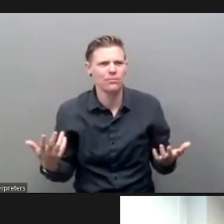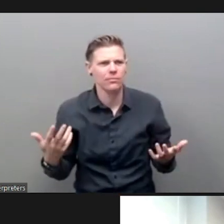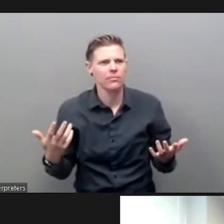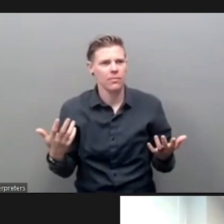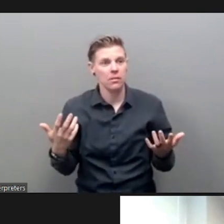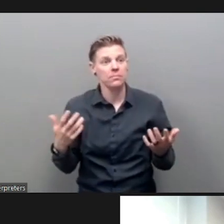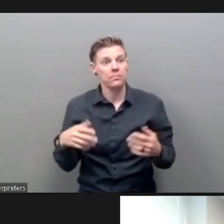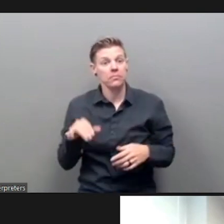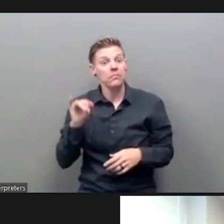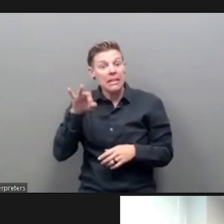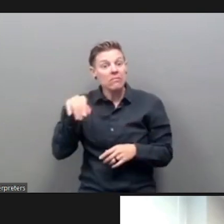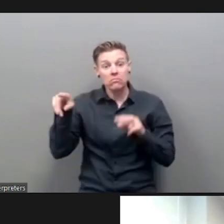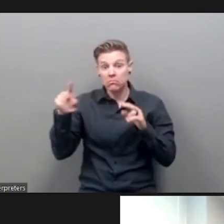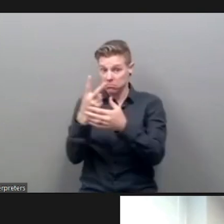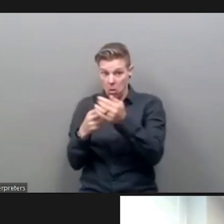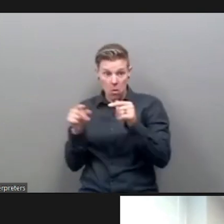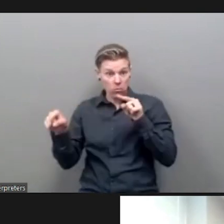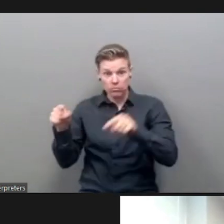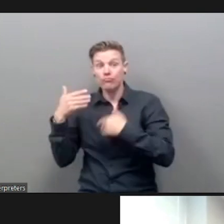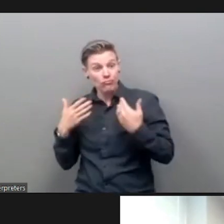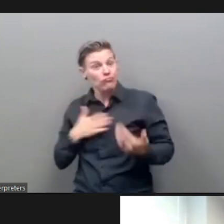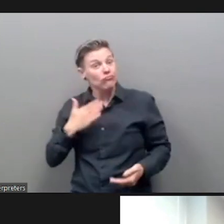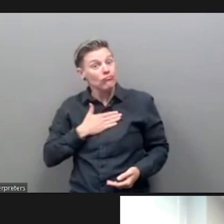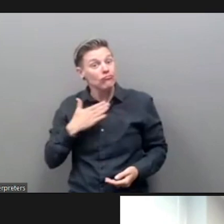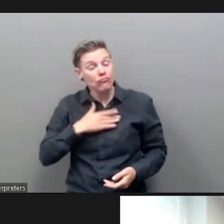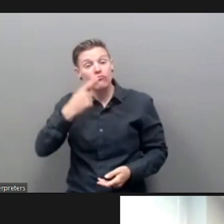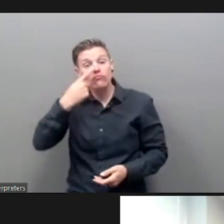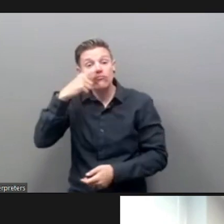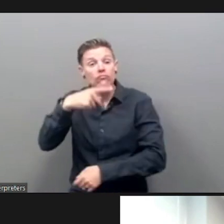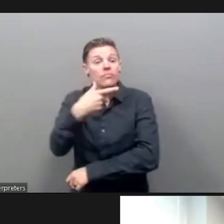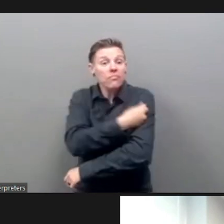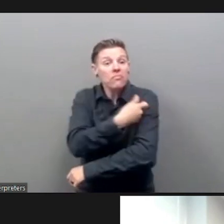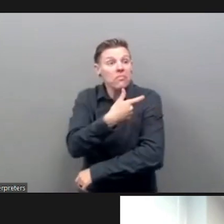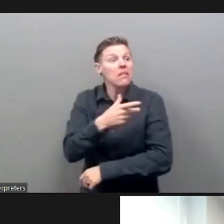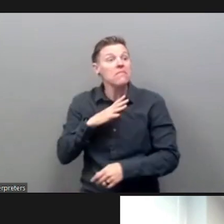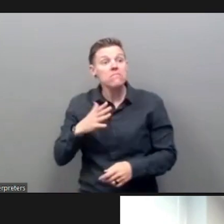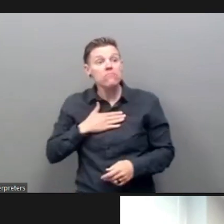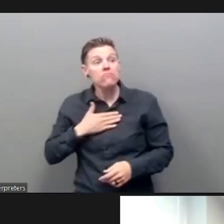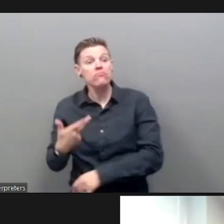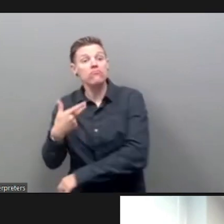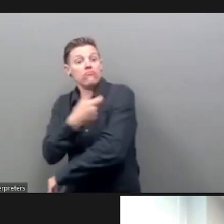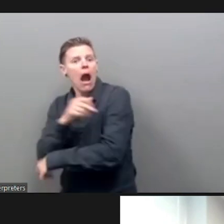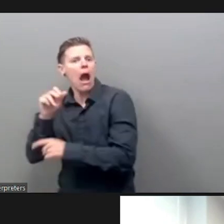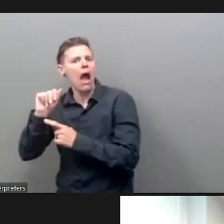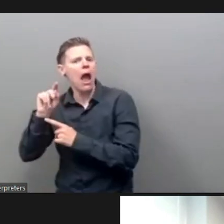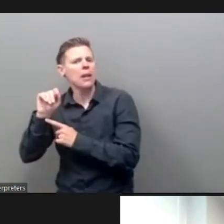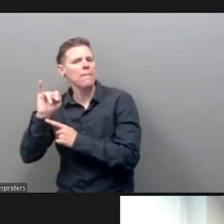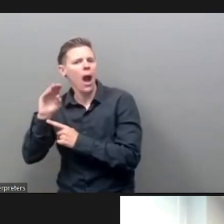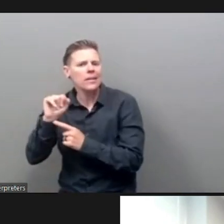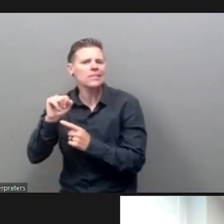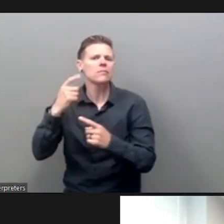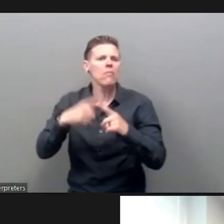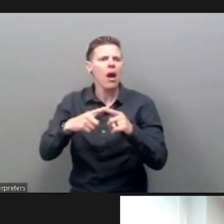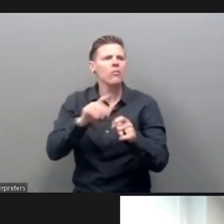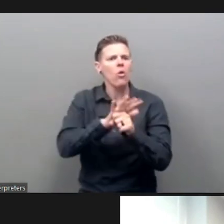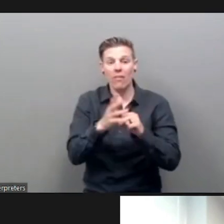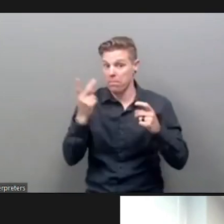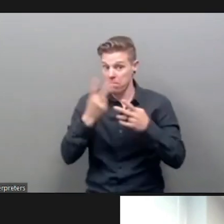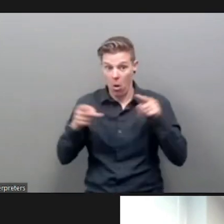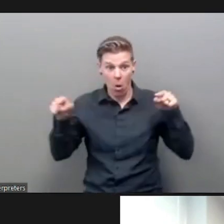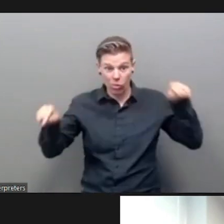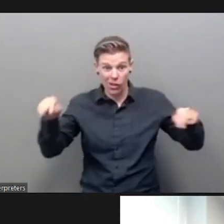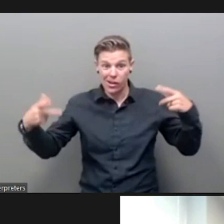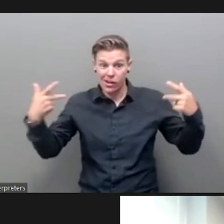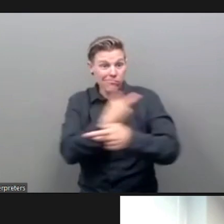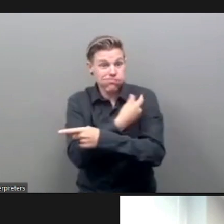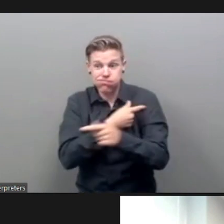this to a halt. And so I think I would just say, out of fairness to all